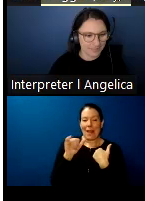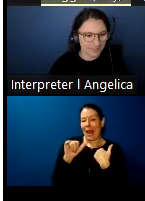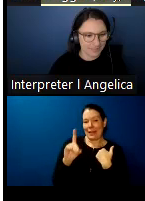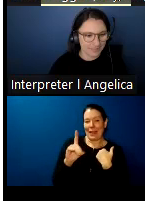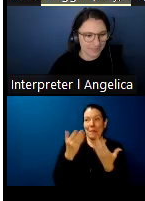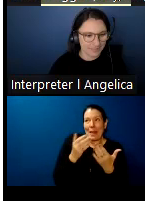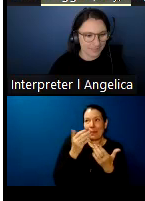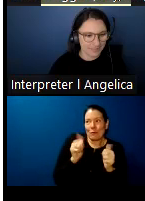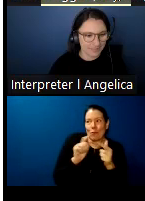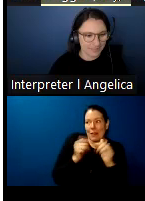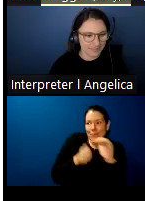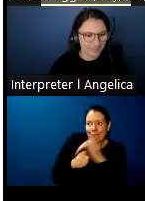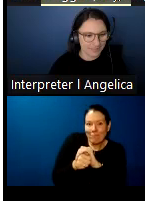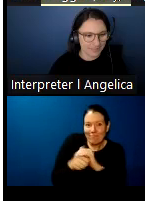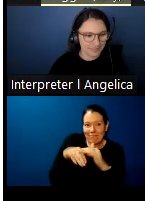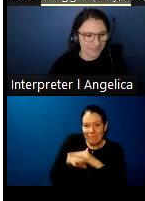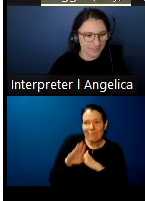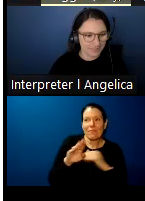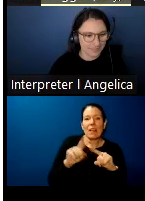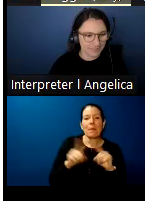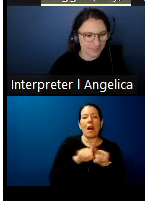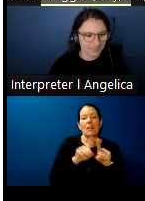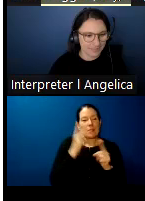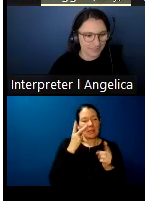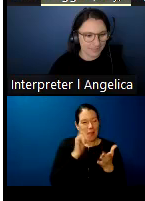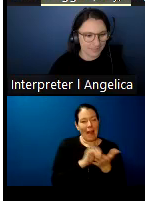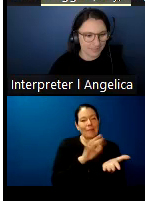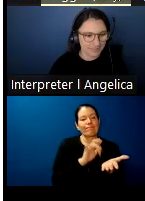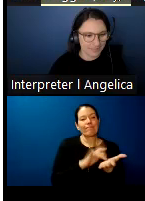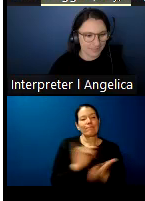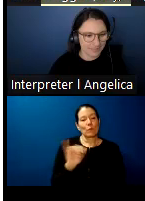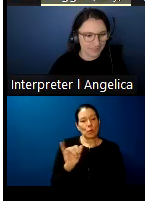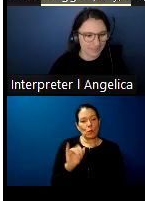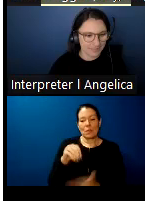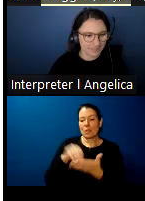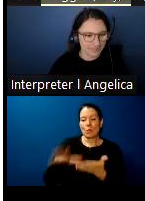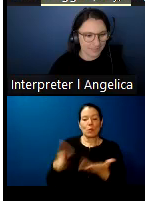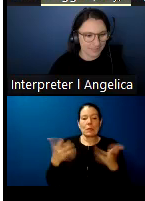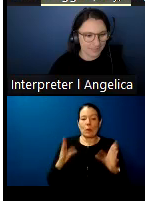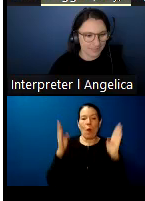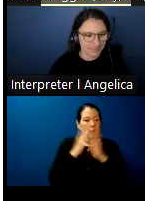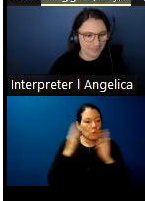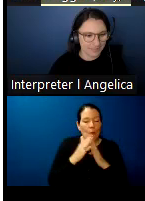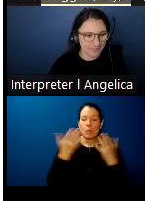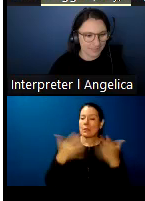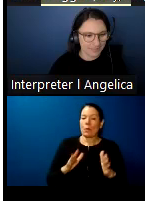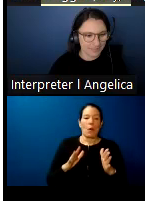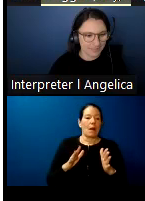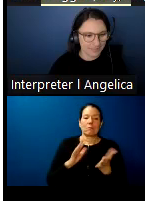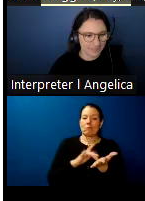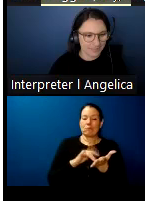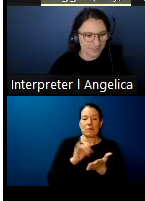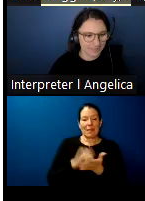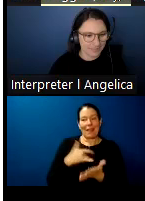to sneak them into those things. But I also saw that being abused as well, where the student did not want to get in trouble, did not want to abuse that, and they were feeling like they